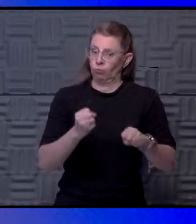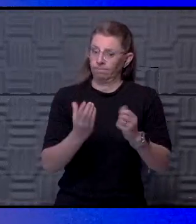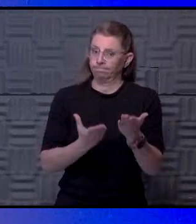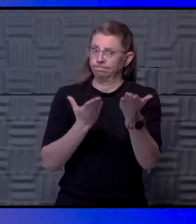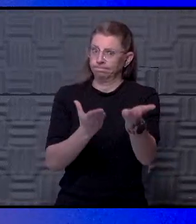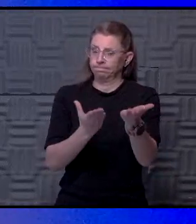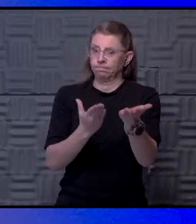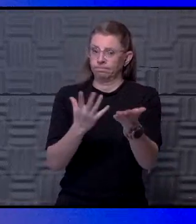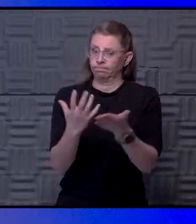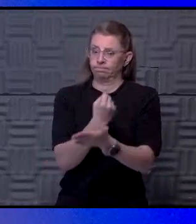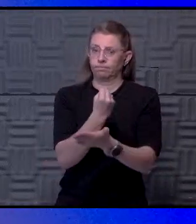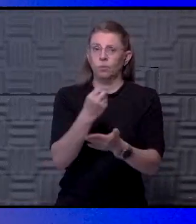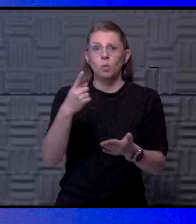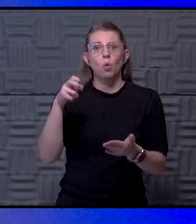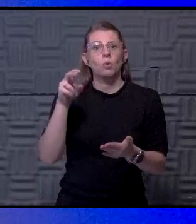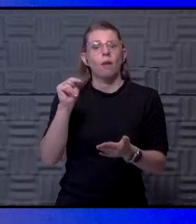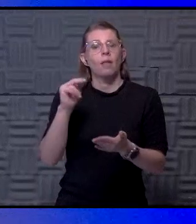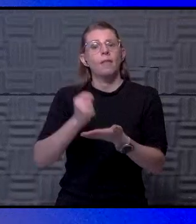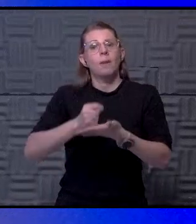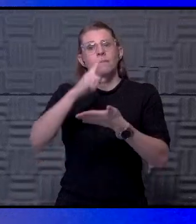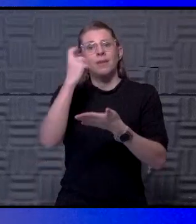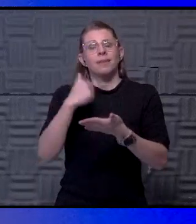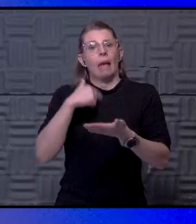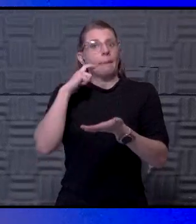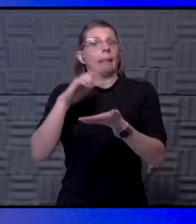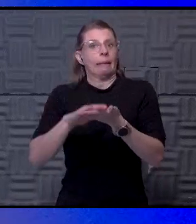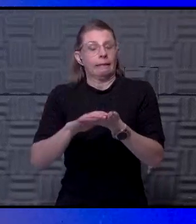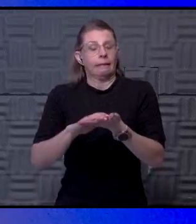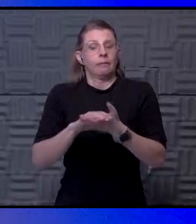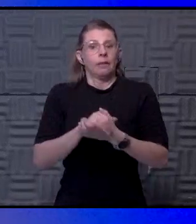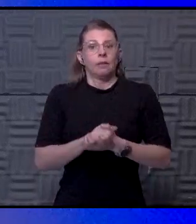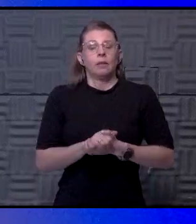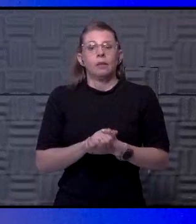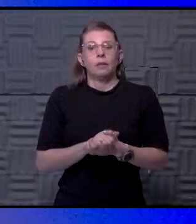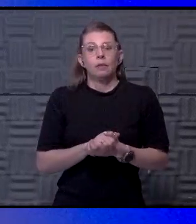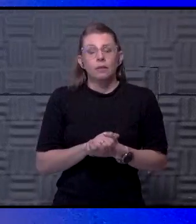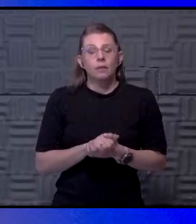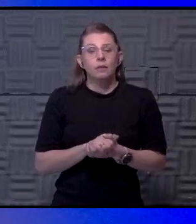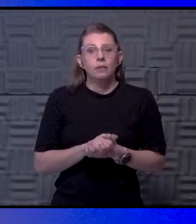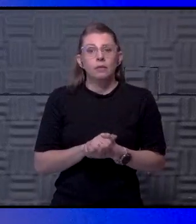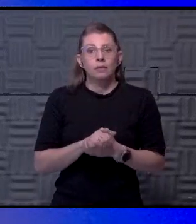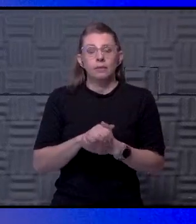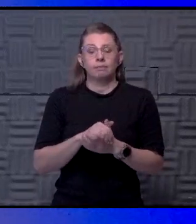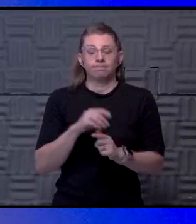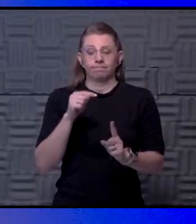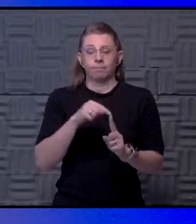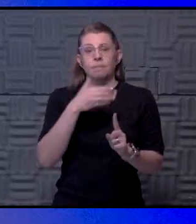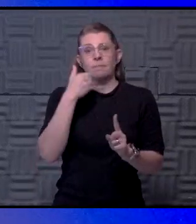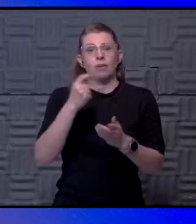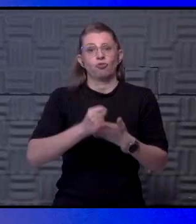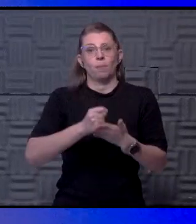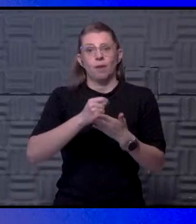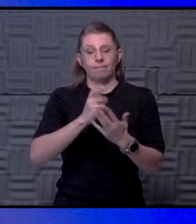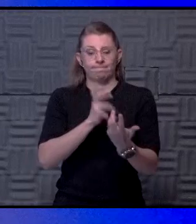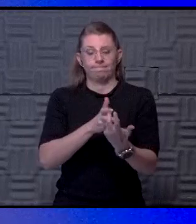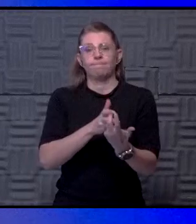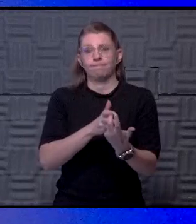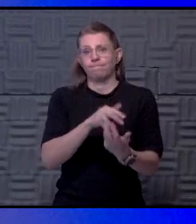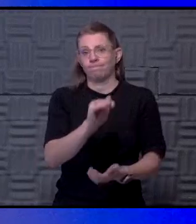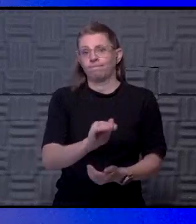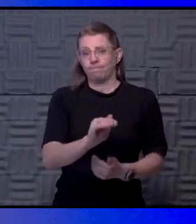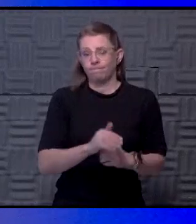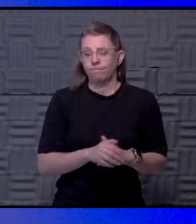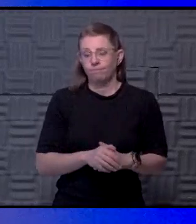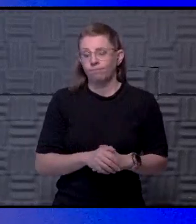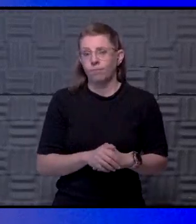to pursue proton therapy, because I strongly believe that it was the best treatment for him to maximize